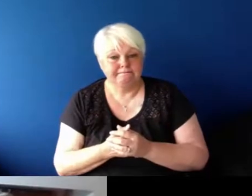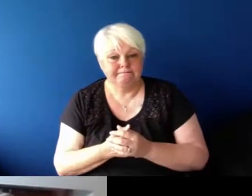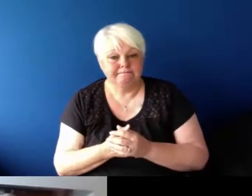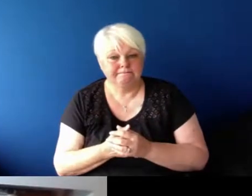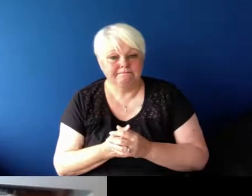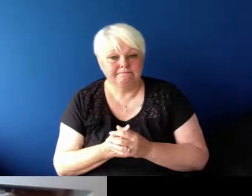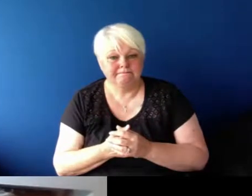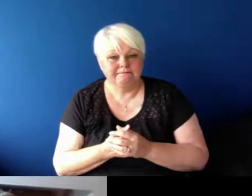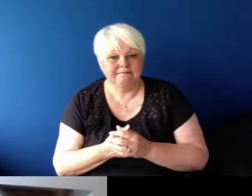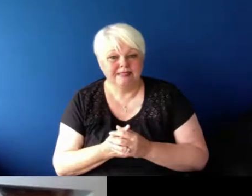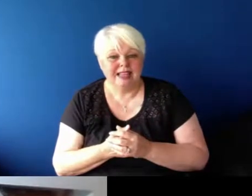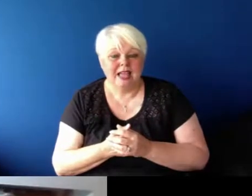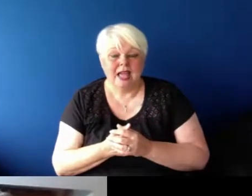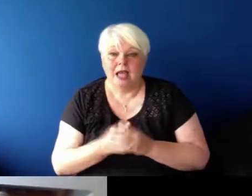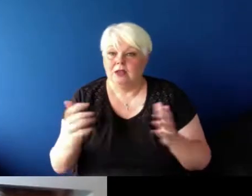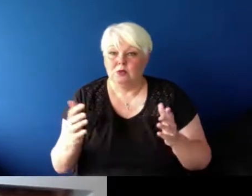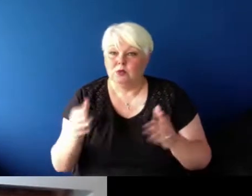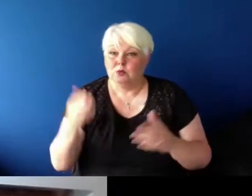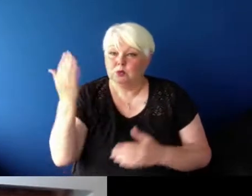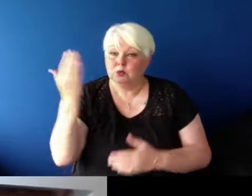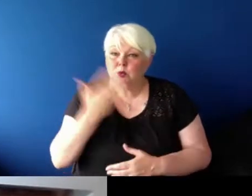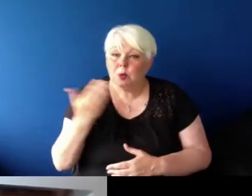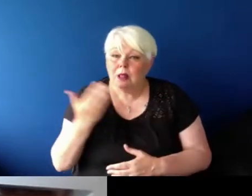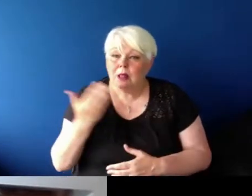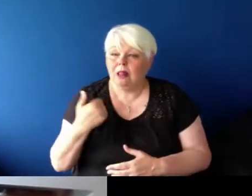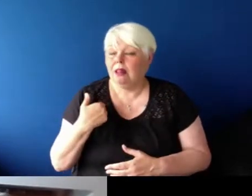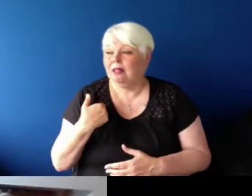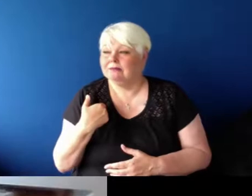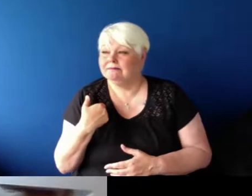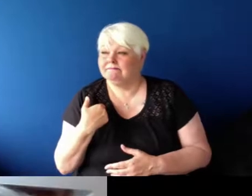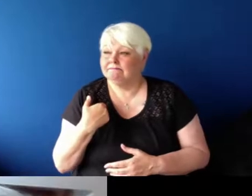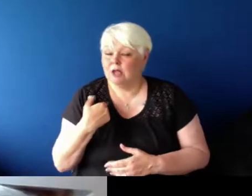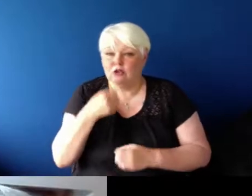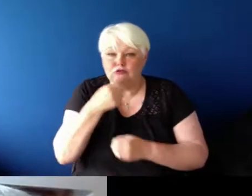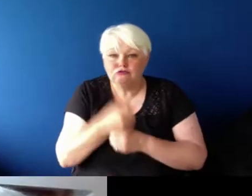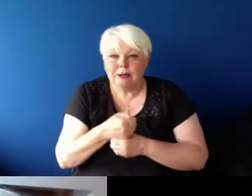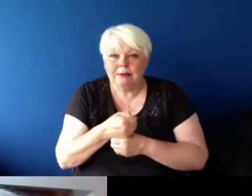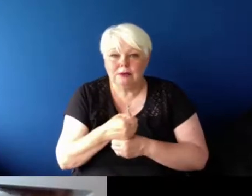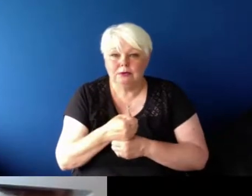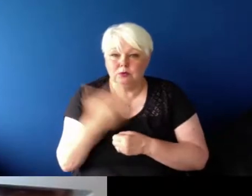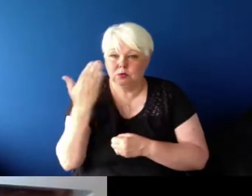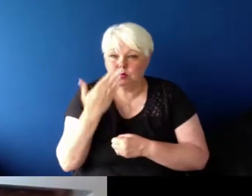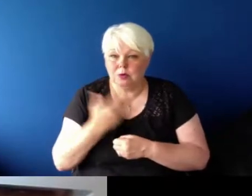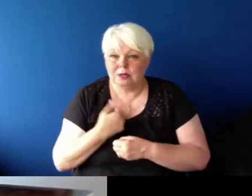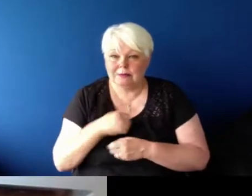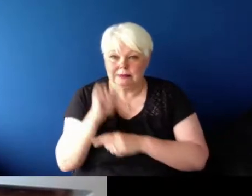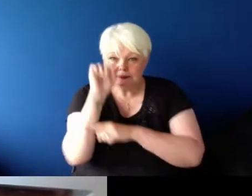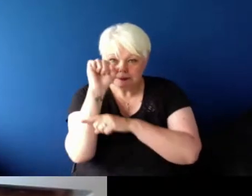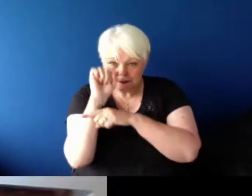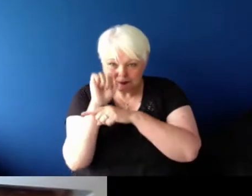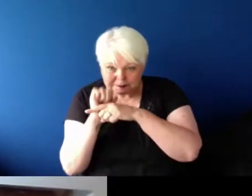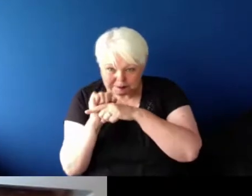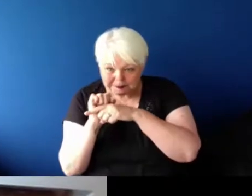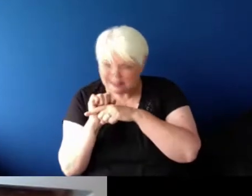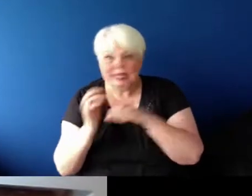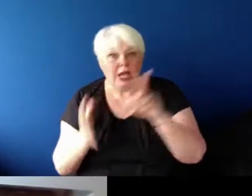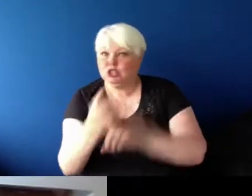school. I went to the grammar school, but I kept my head below the parapet. I wasn't a high